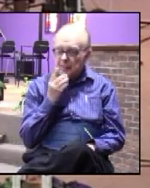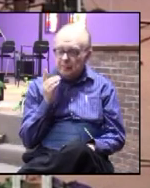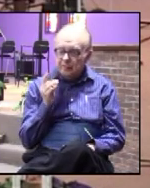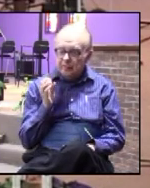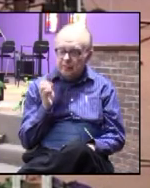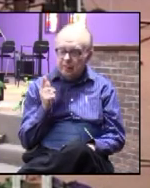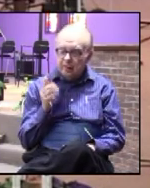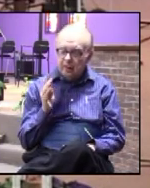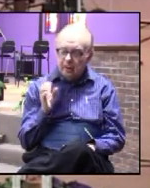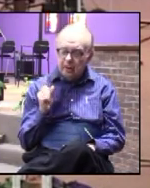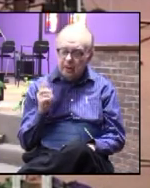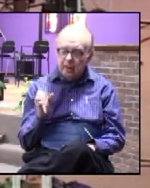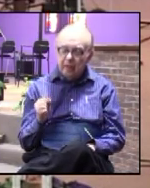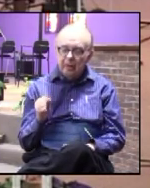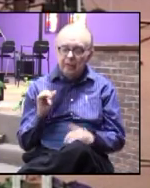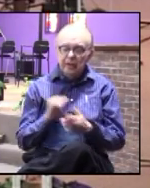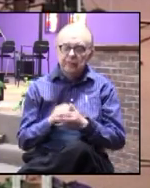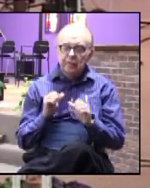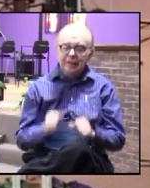thing that you could ever take.